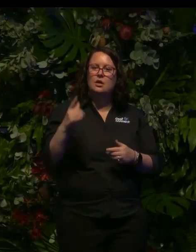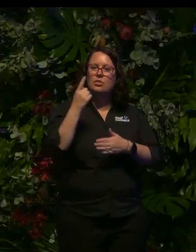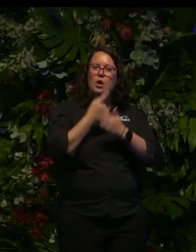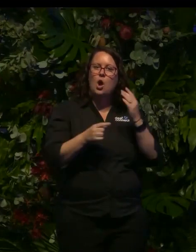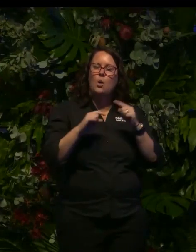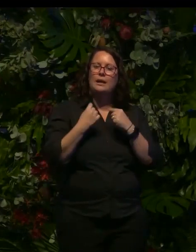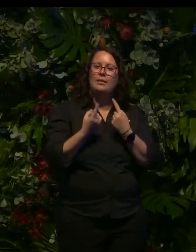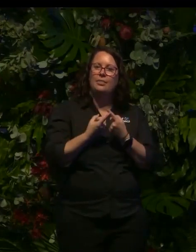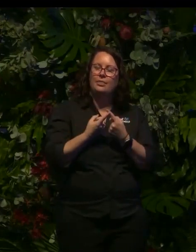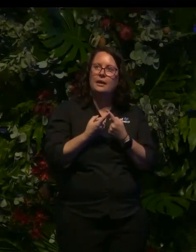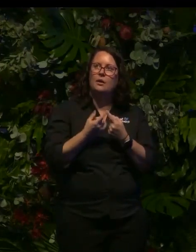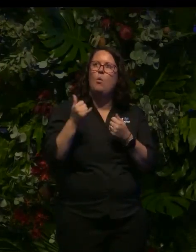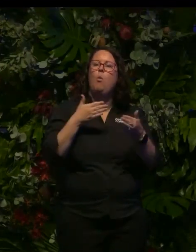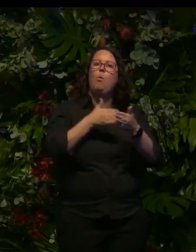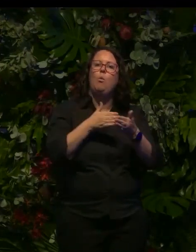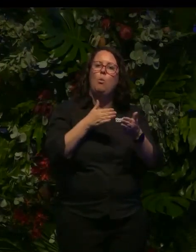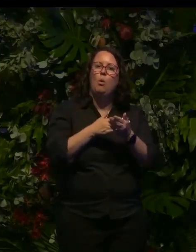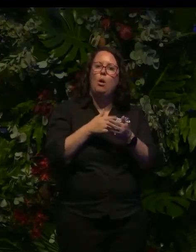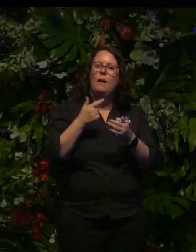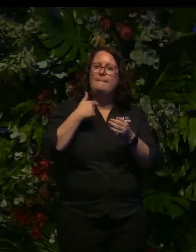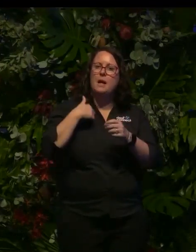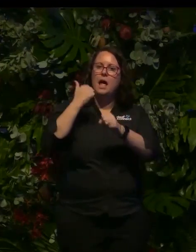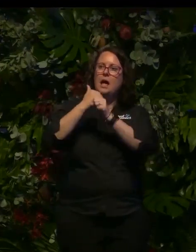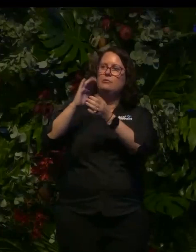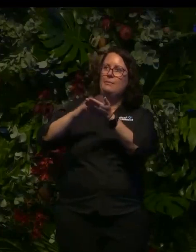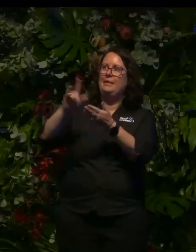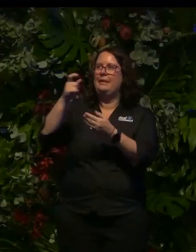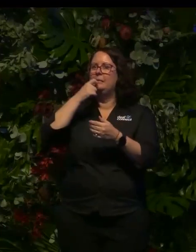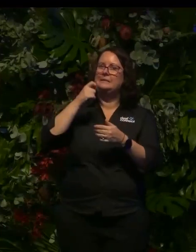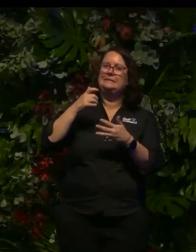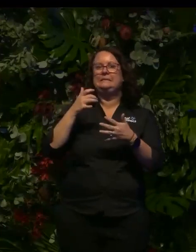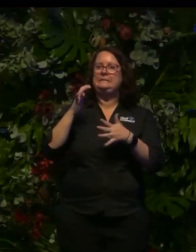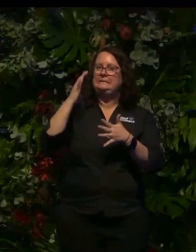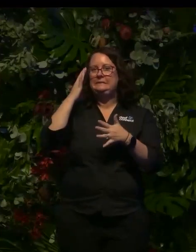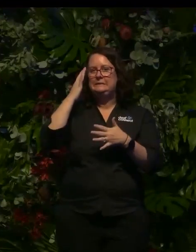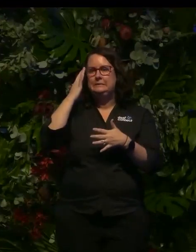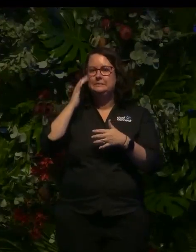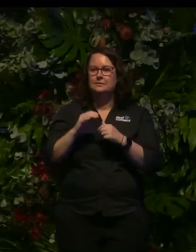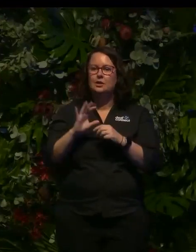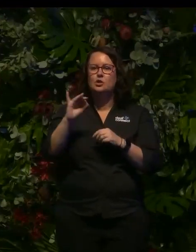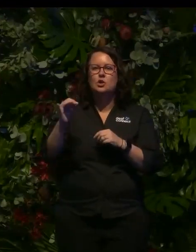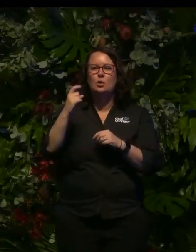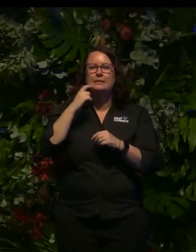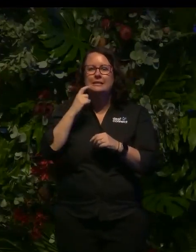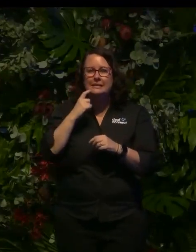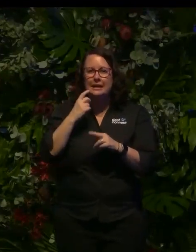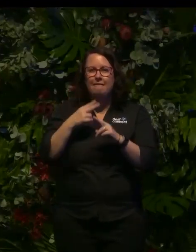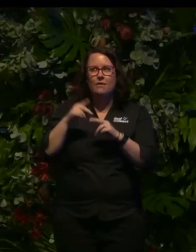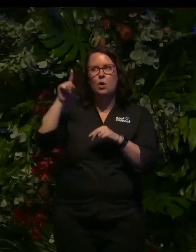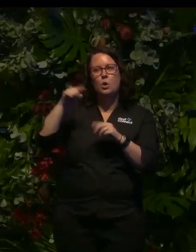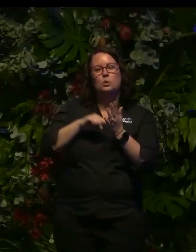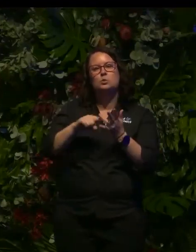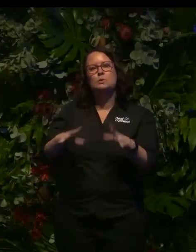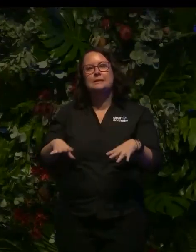thing the issue that she was a bit not finding it easy for me for her